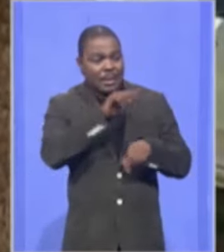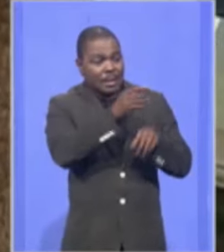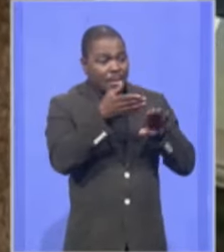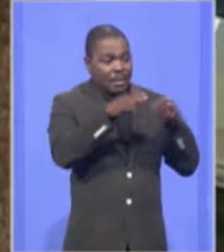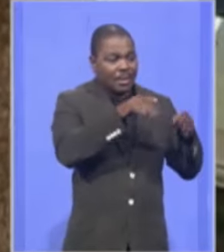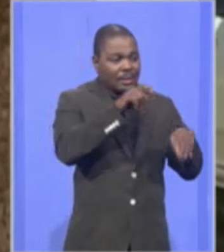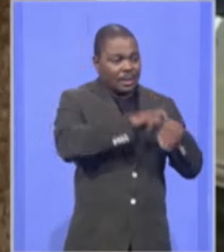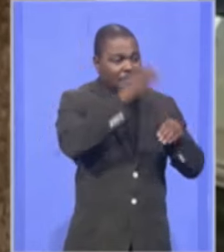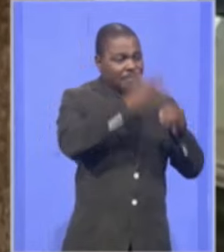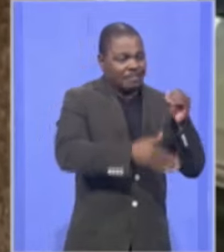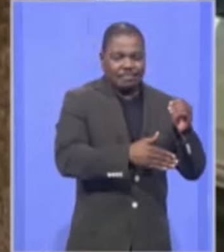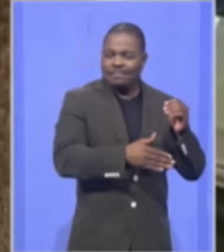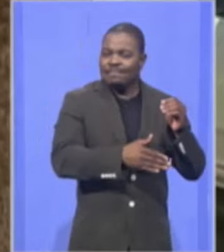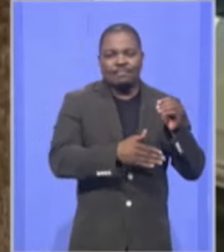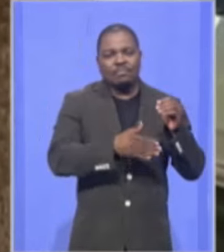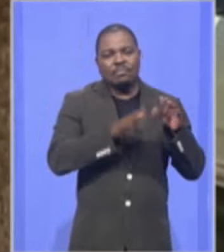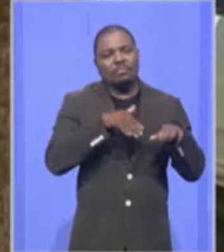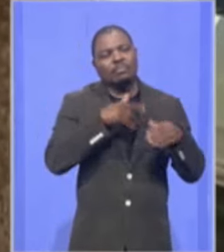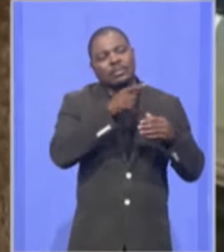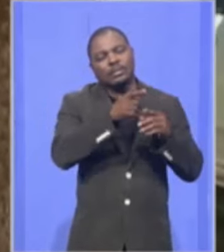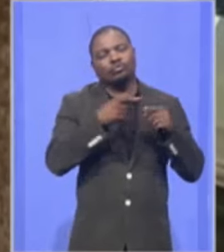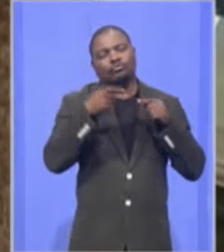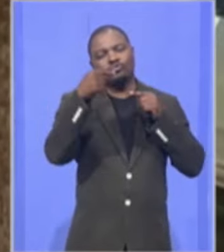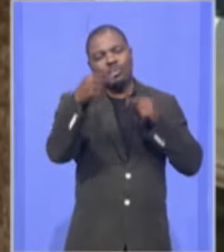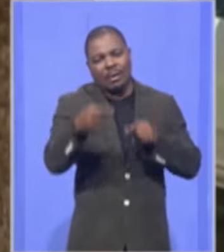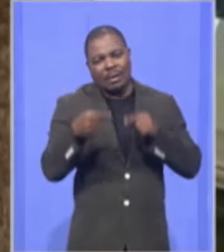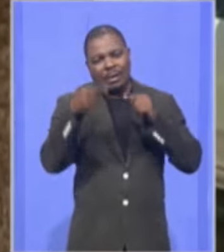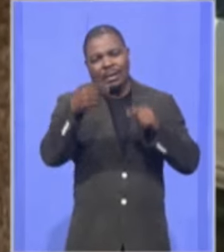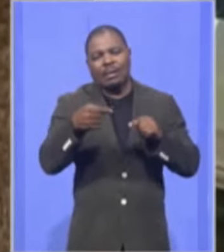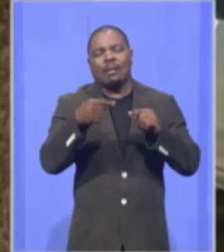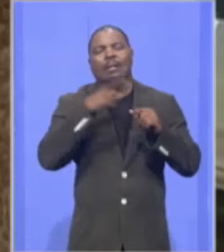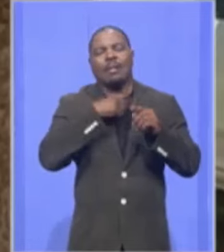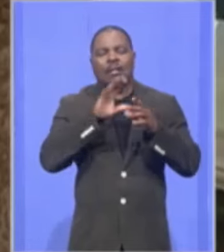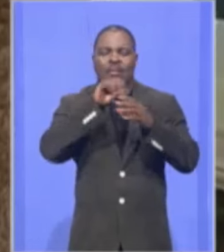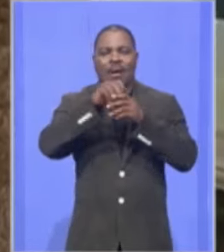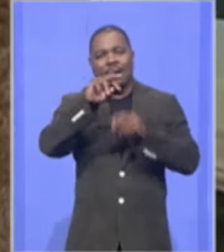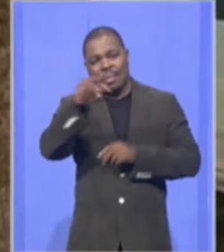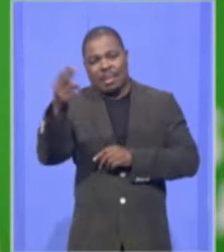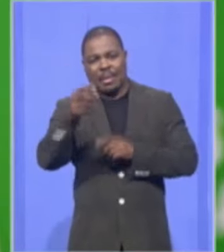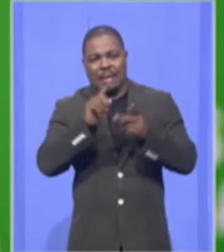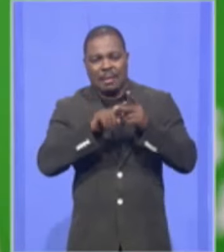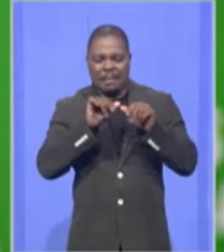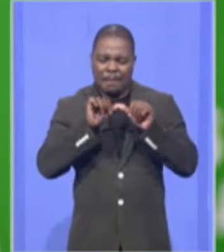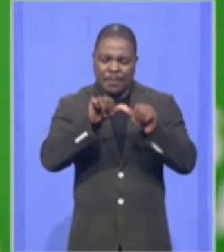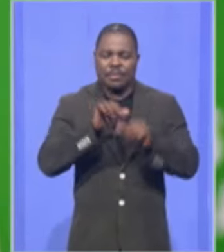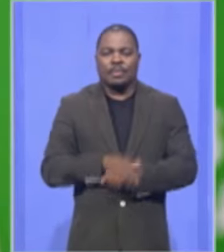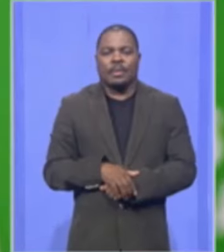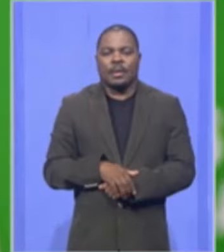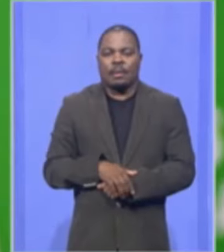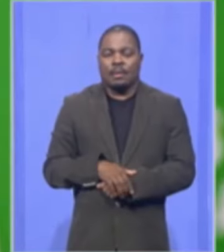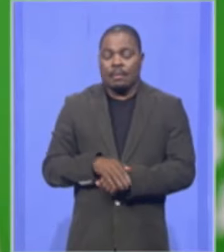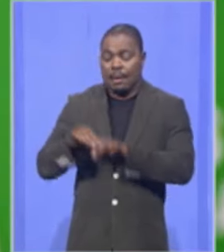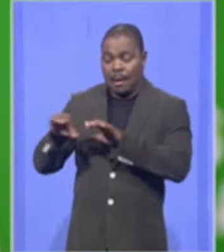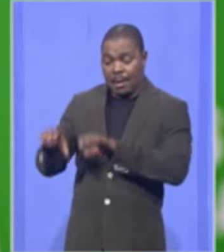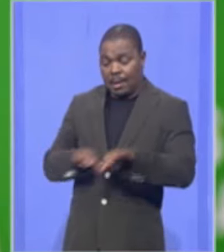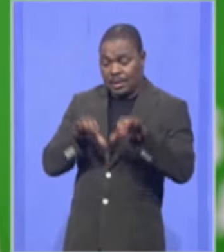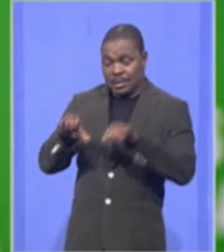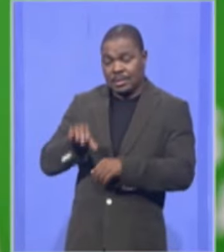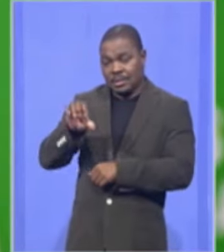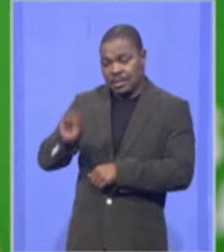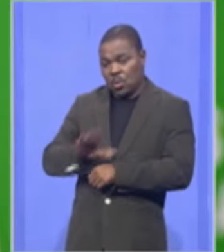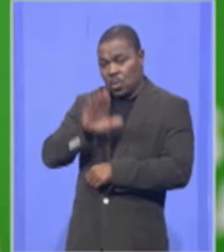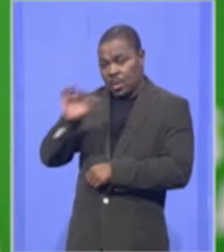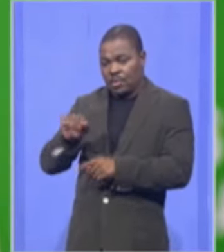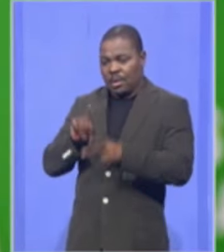rather joins different phases of struggle into a bond that must never be betrayed. On behalf of Action SA and the broader